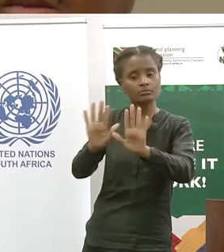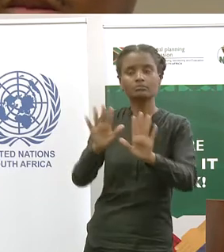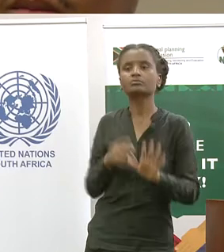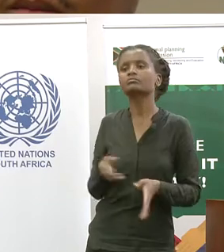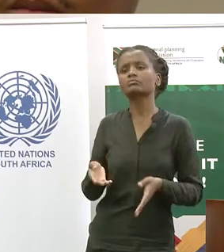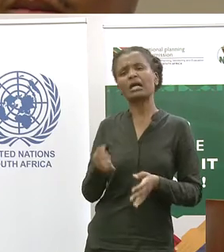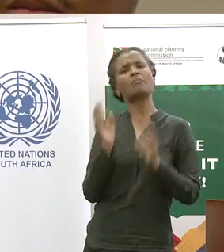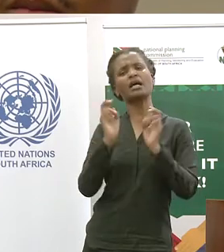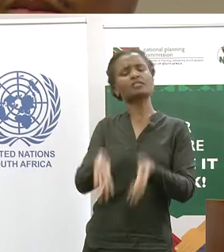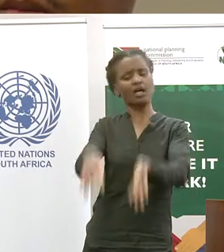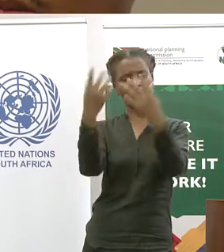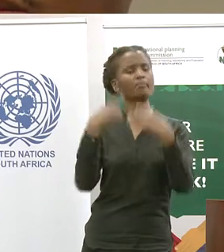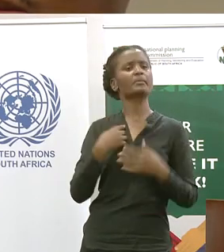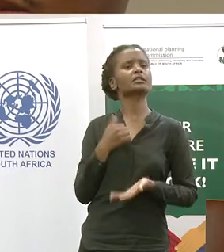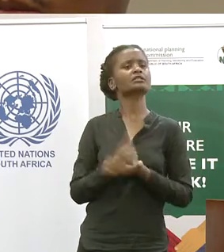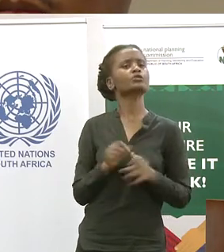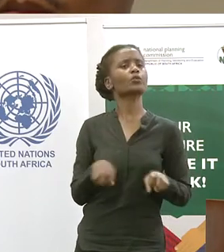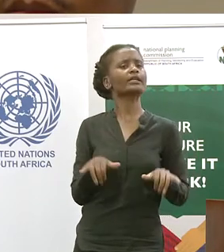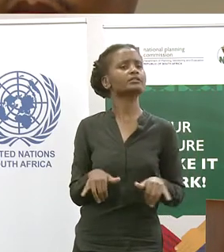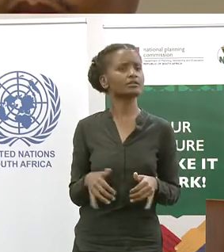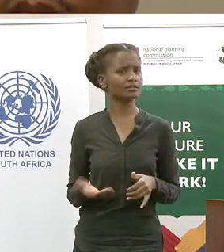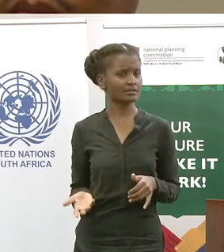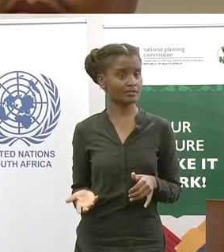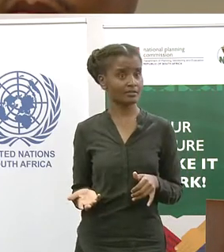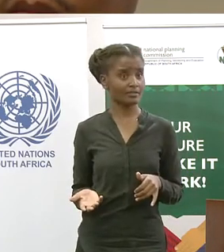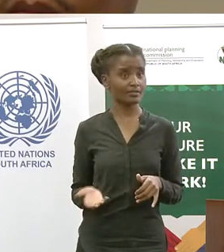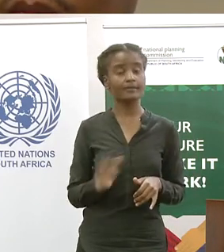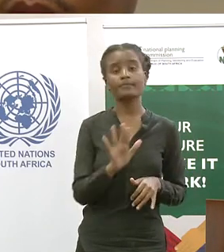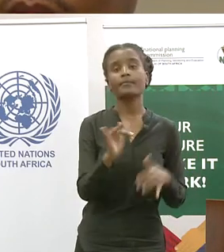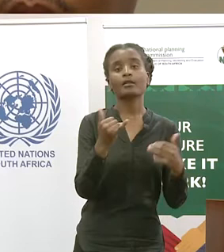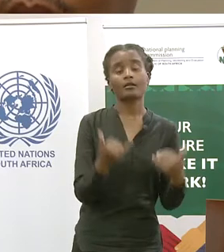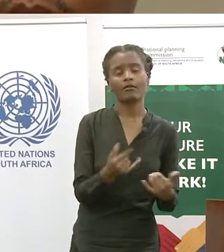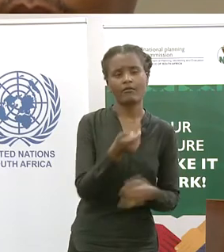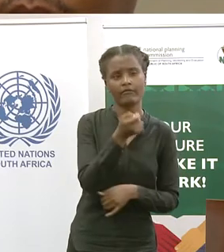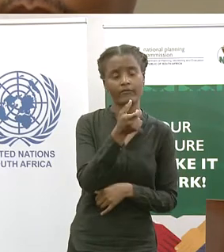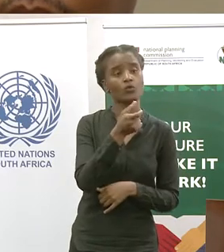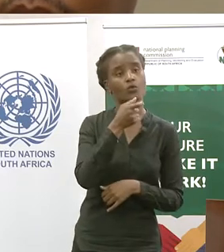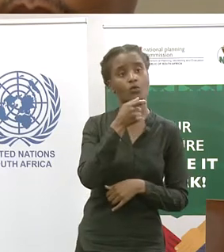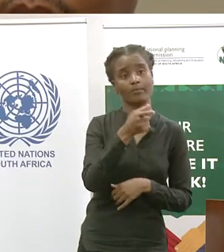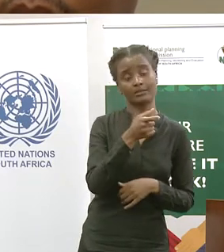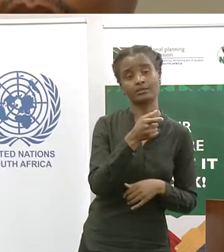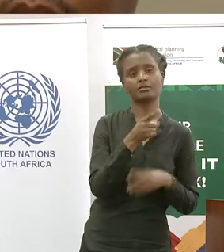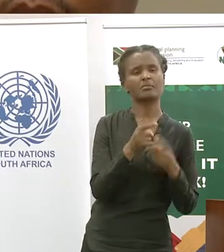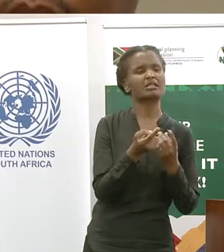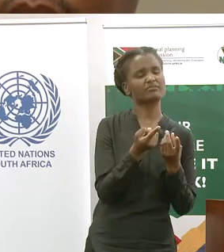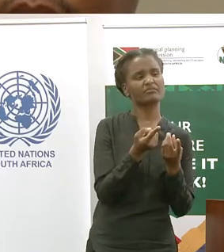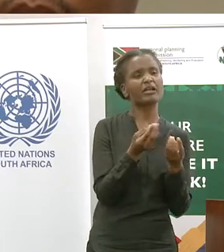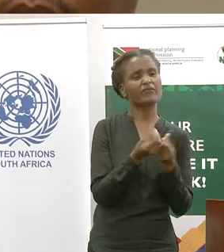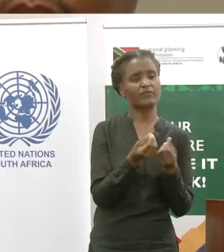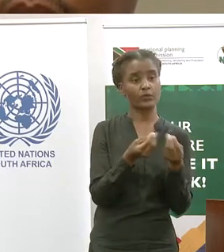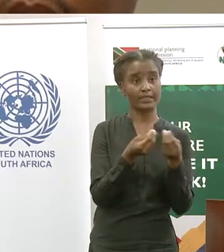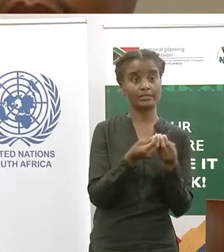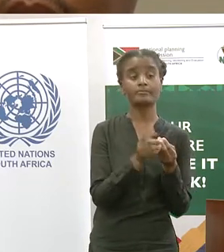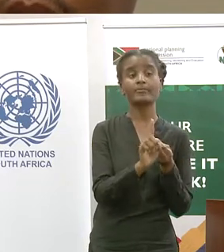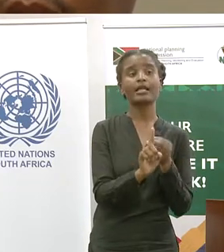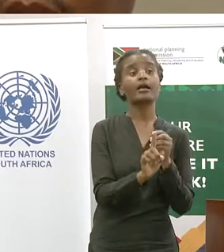to stand at some street corner somewhere? Now, just a few comments about a few things. Firstly, it's very